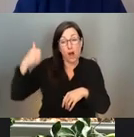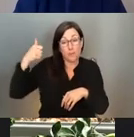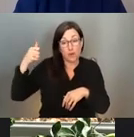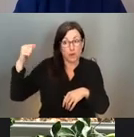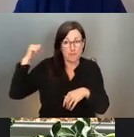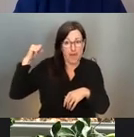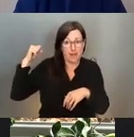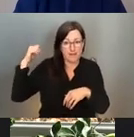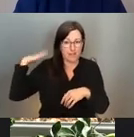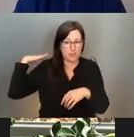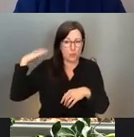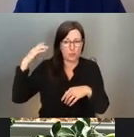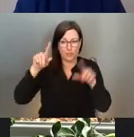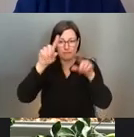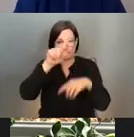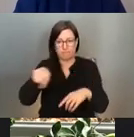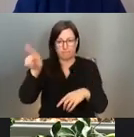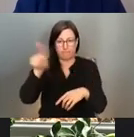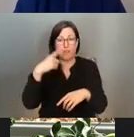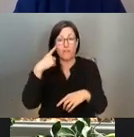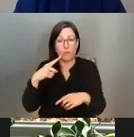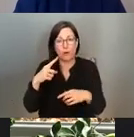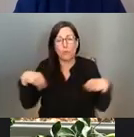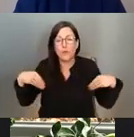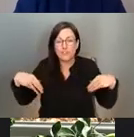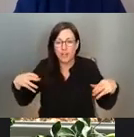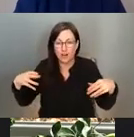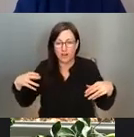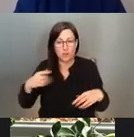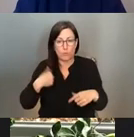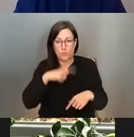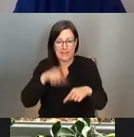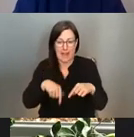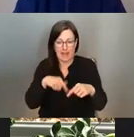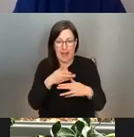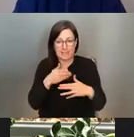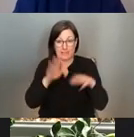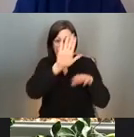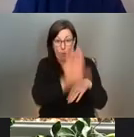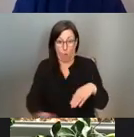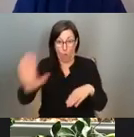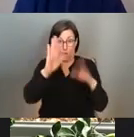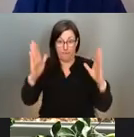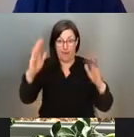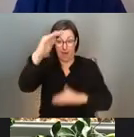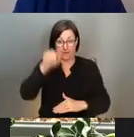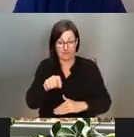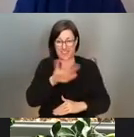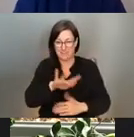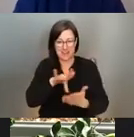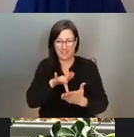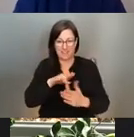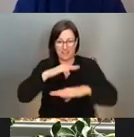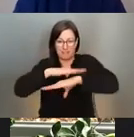would be for the student that's in a wheelchair, that we can't access the middle of the back as easily. That's what we as a